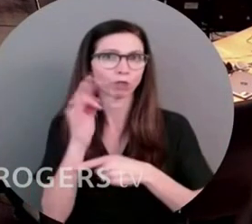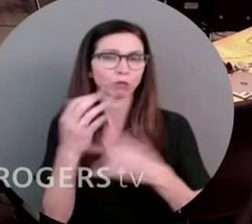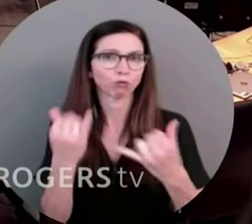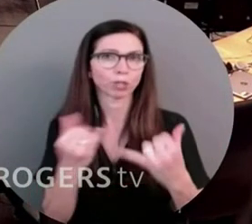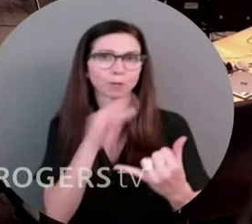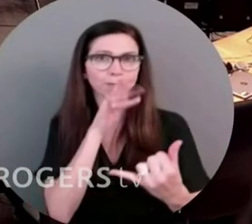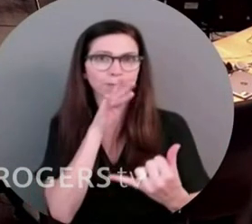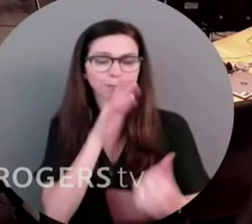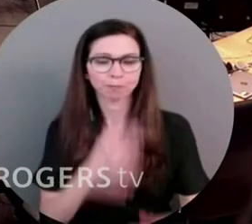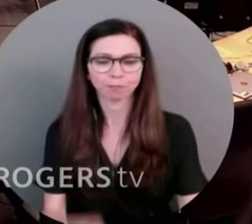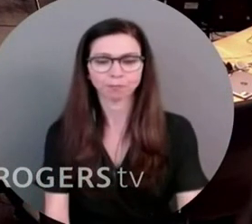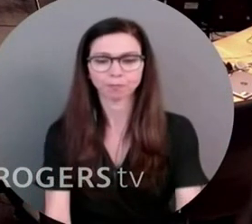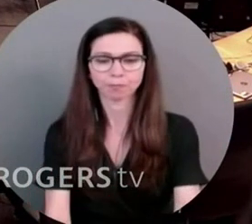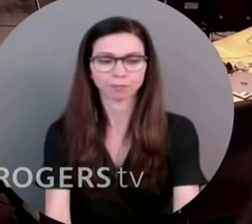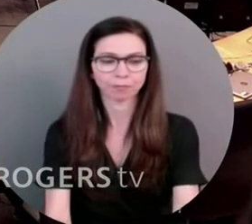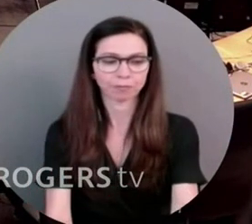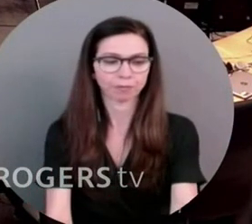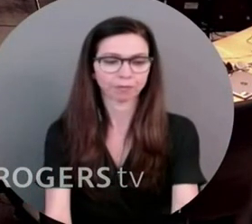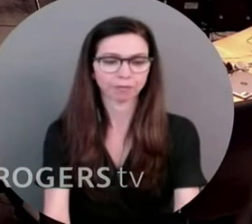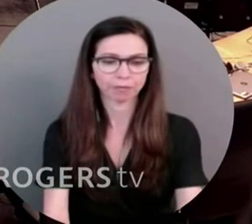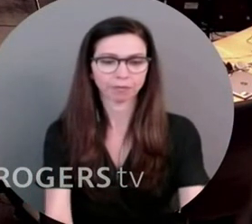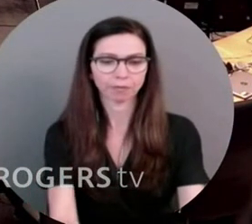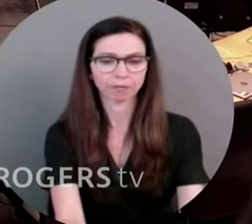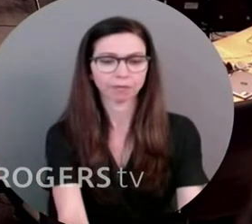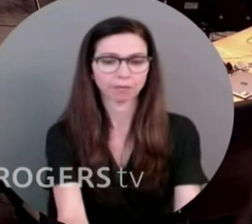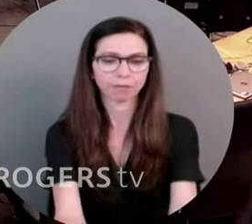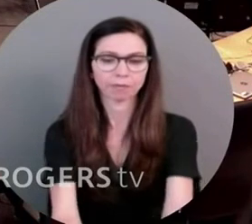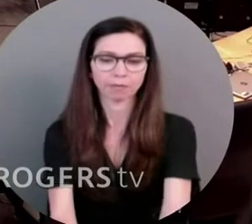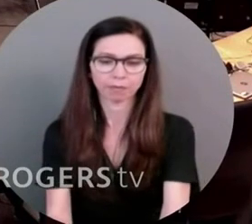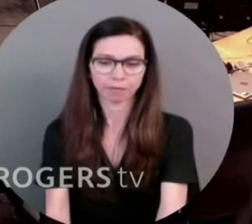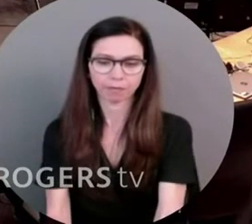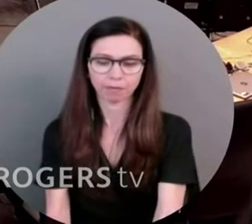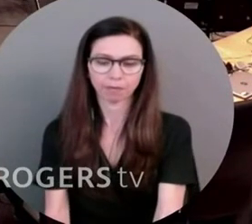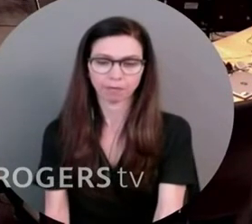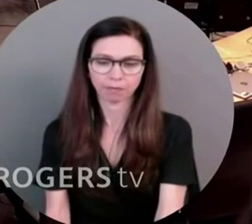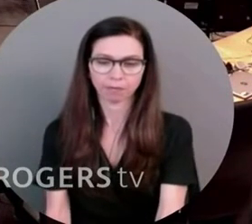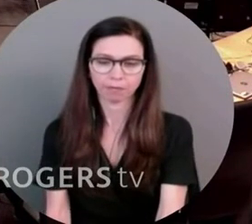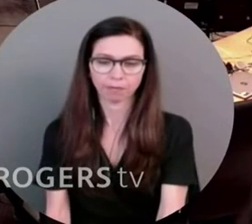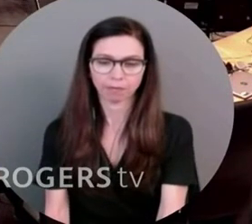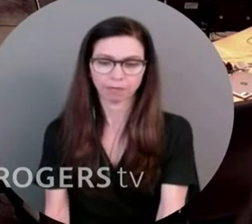base prioritaire, c'est-à-dire pour les travailleurs de la santé, les travailleurs essentiels.